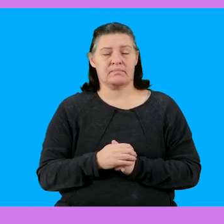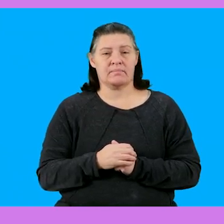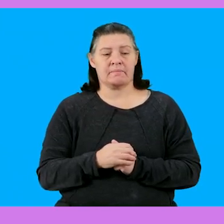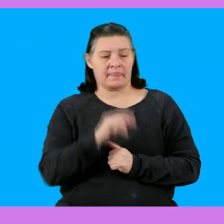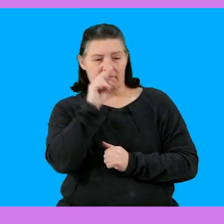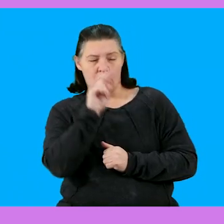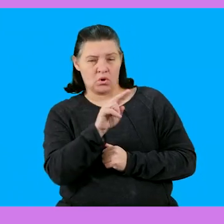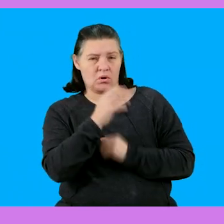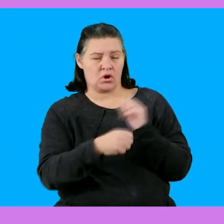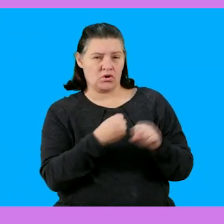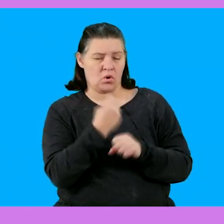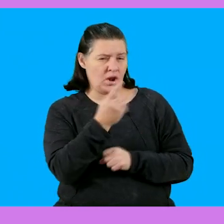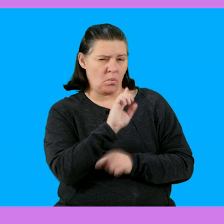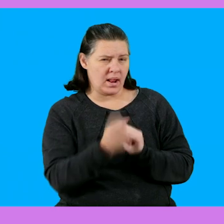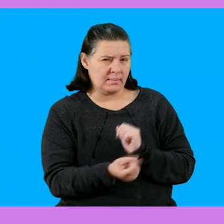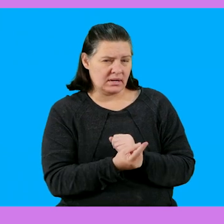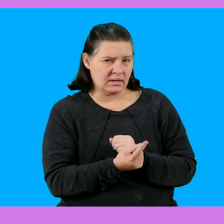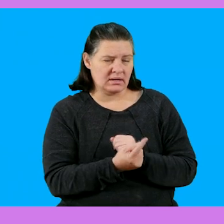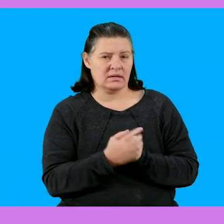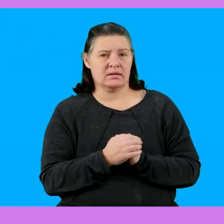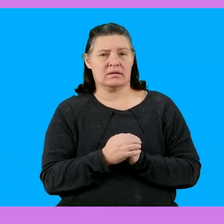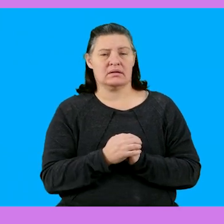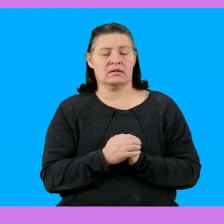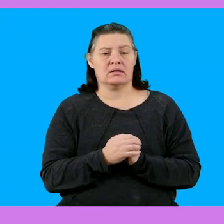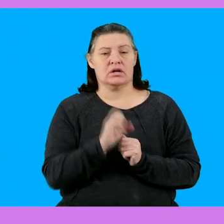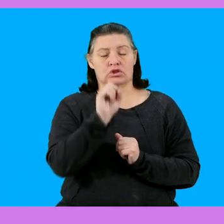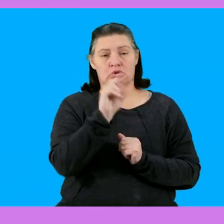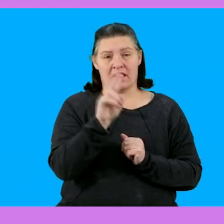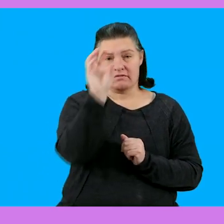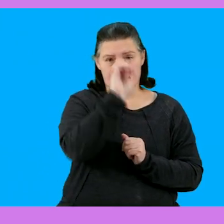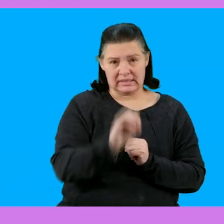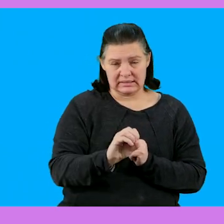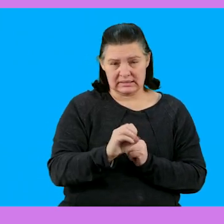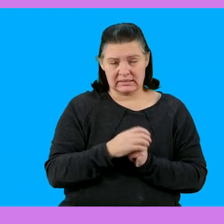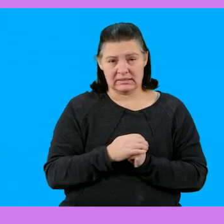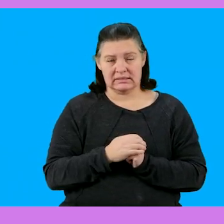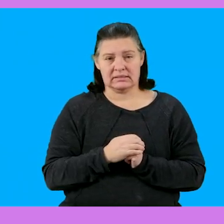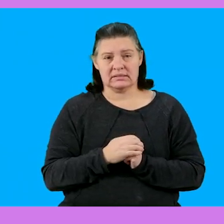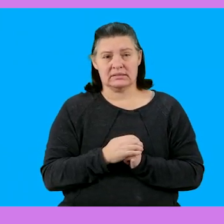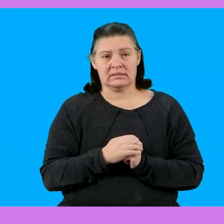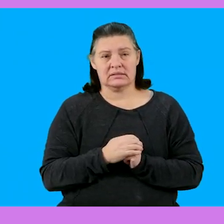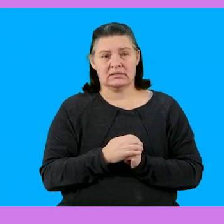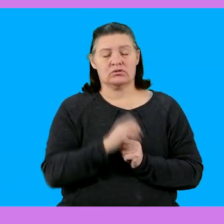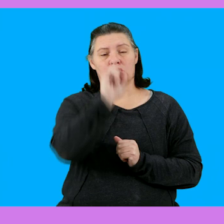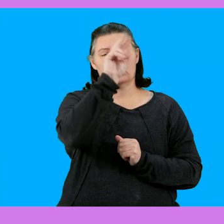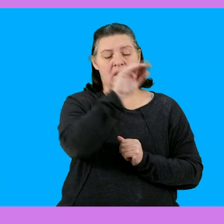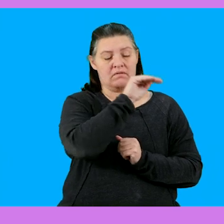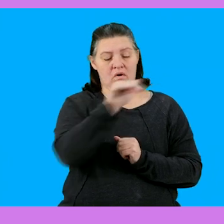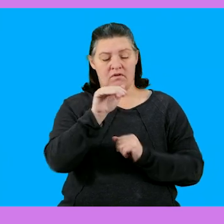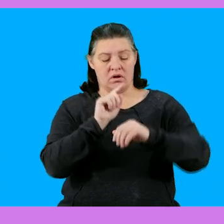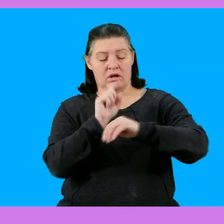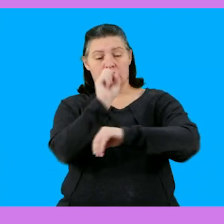So if I look at year 1, what will happen here? It will be 12%, and I'm going to write it like 12 over